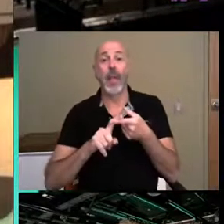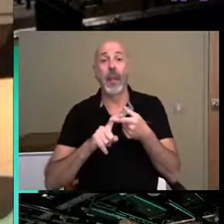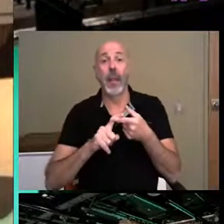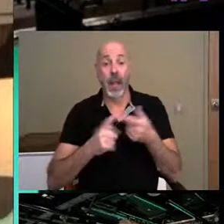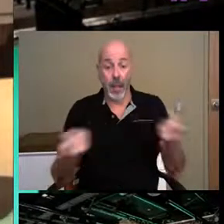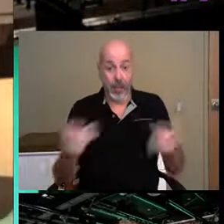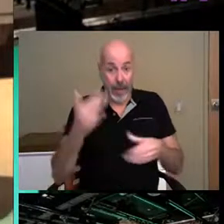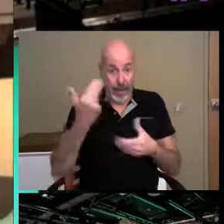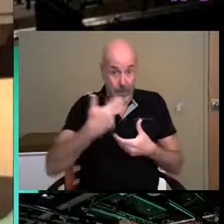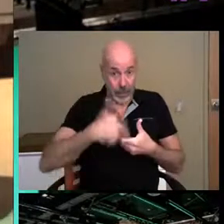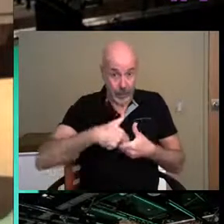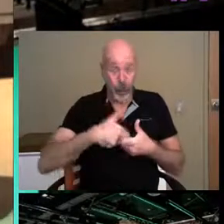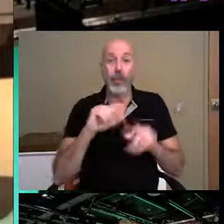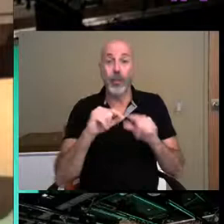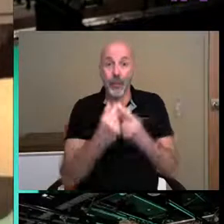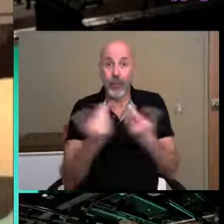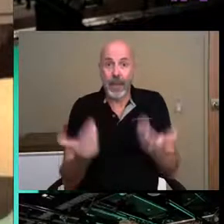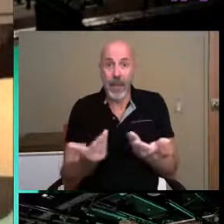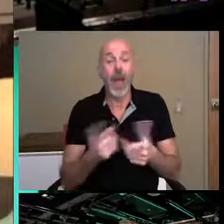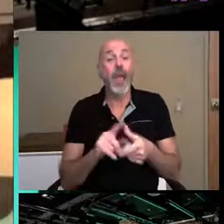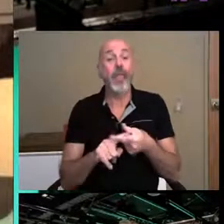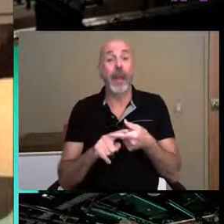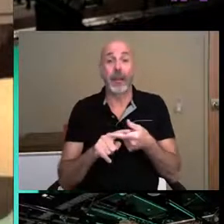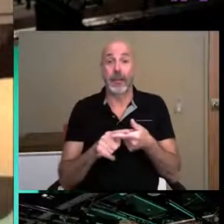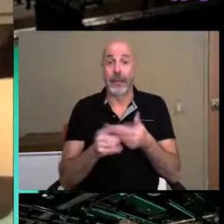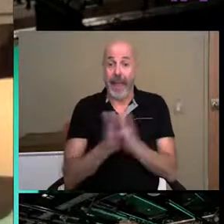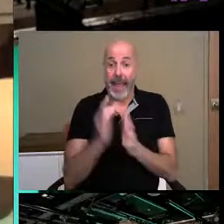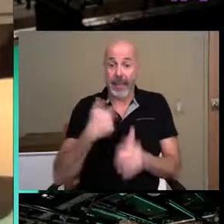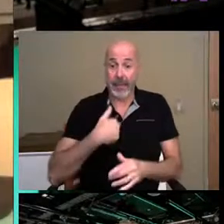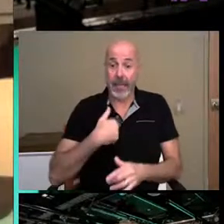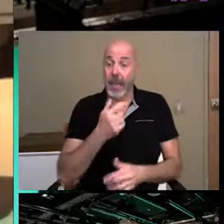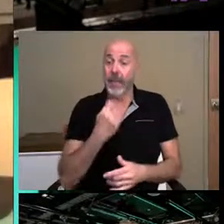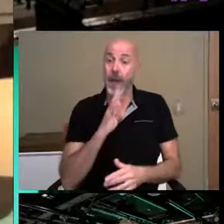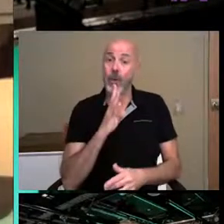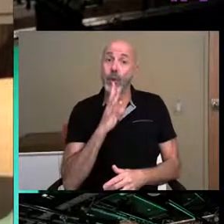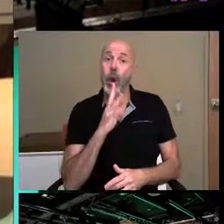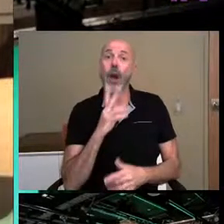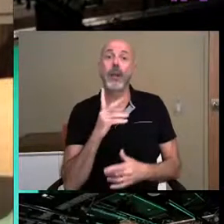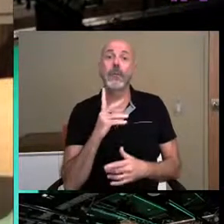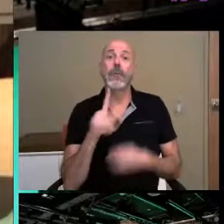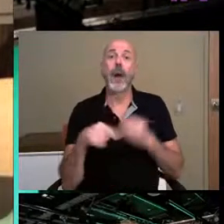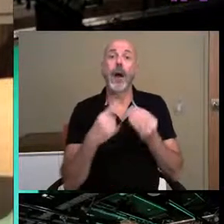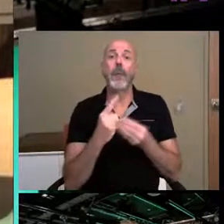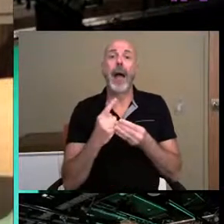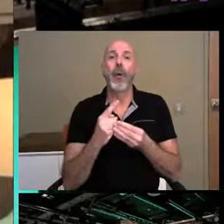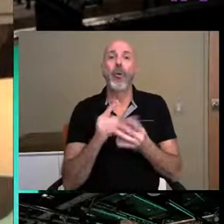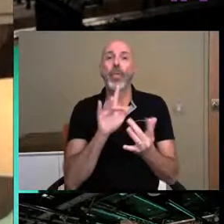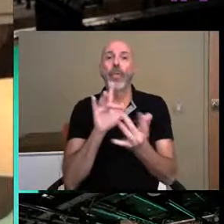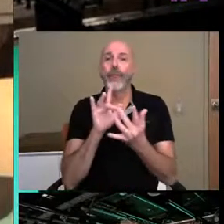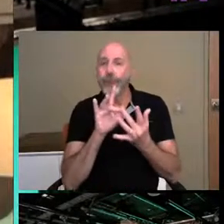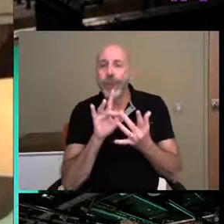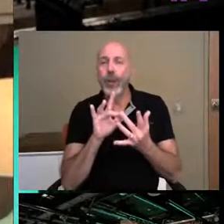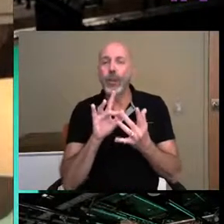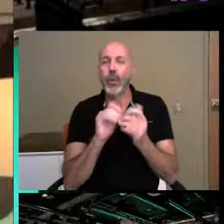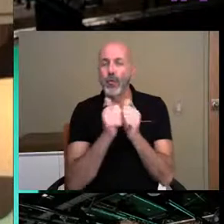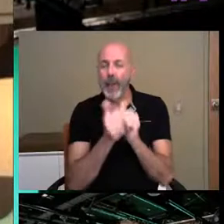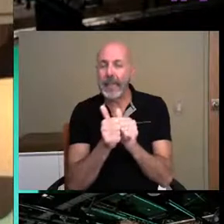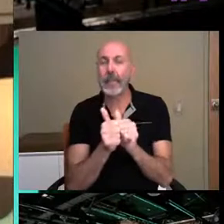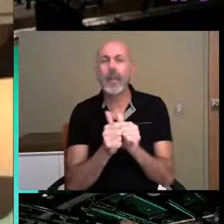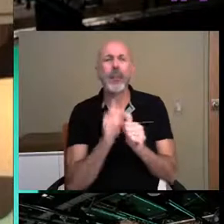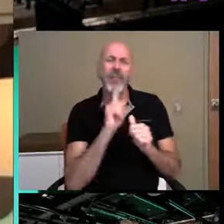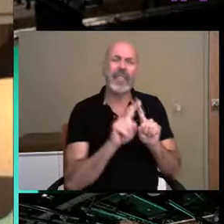here, I joined the group, and then when they asked me if I would speak on behalf of the virtual, very different this year, but really